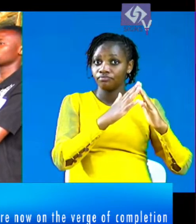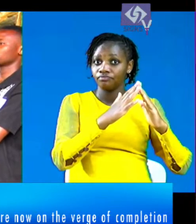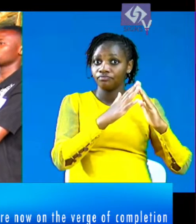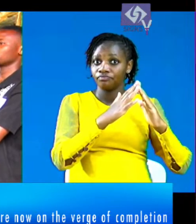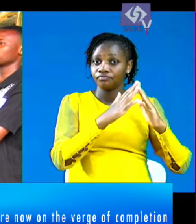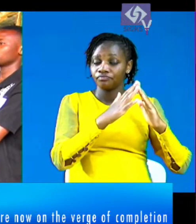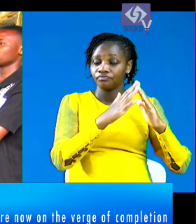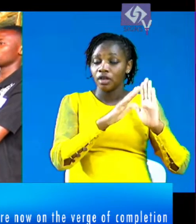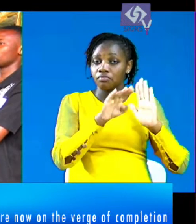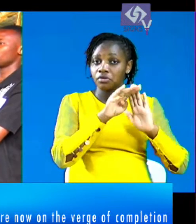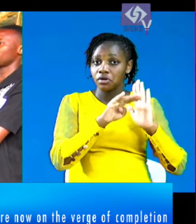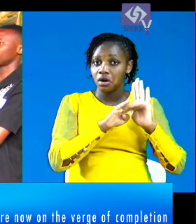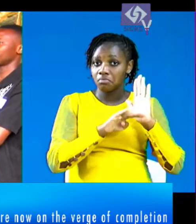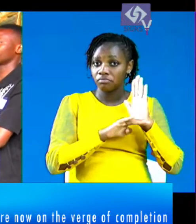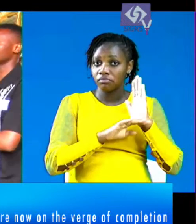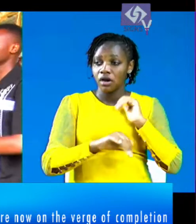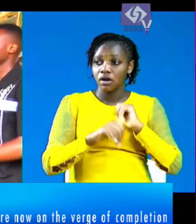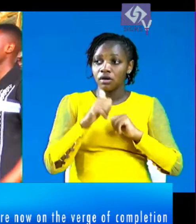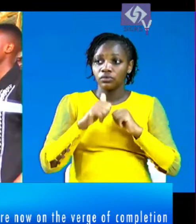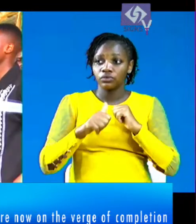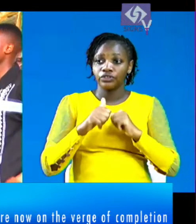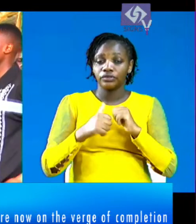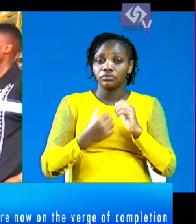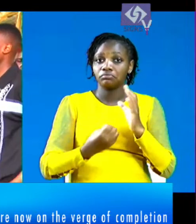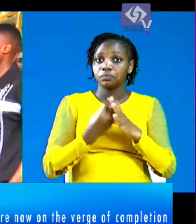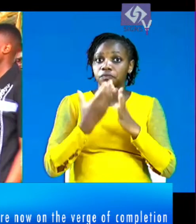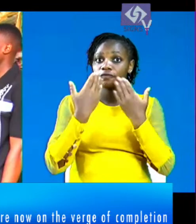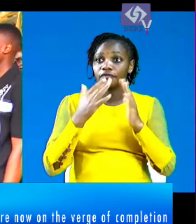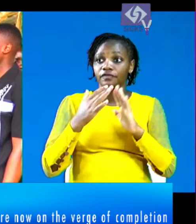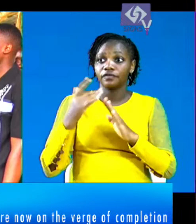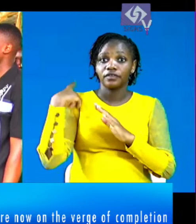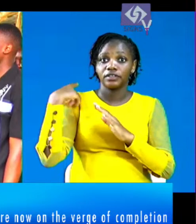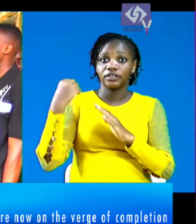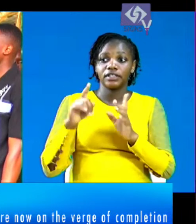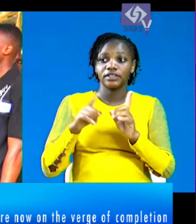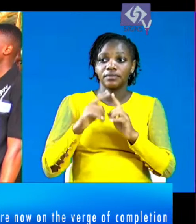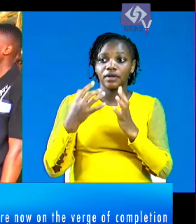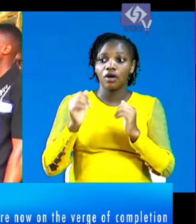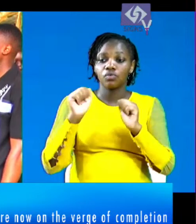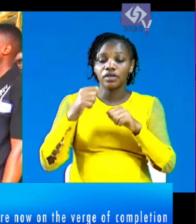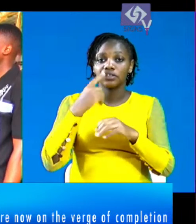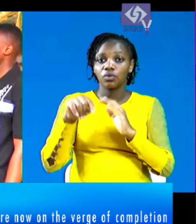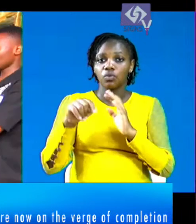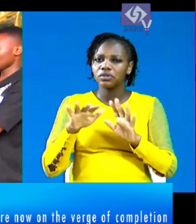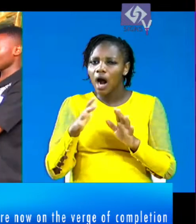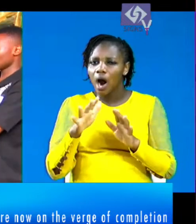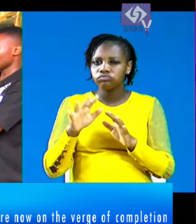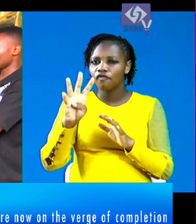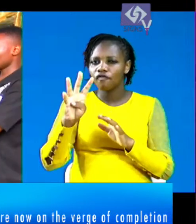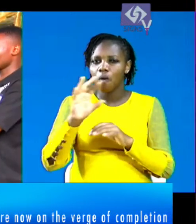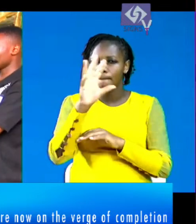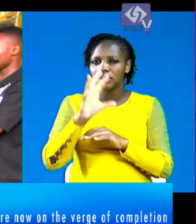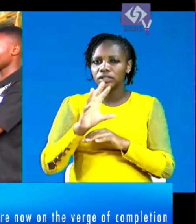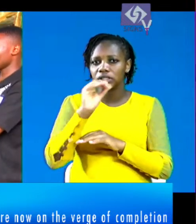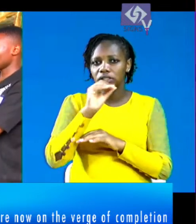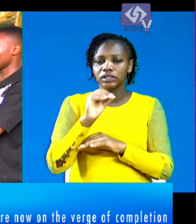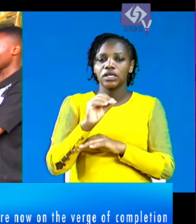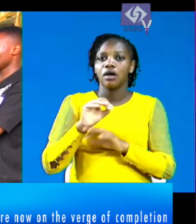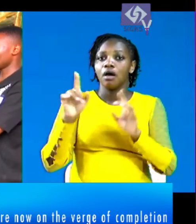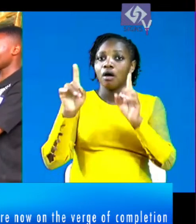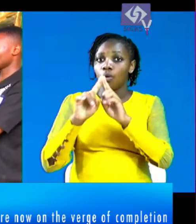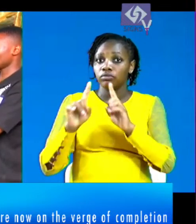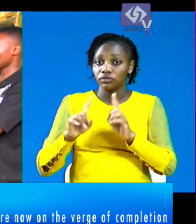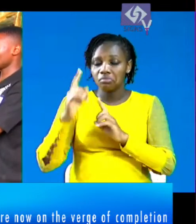scheme, which was launched just the other day. At the moment, we can see it is at 4%. We've also looked at the issue